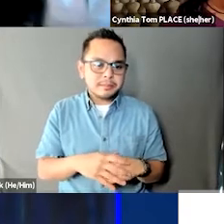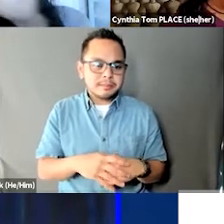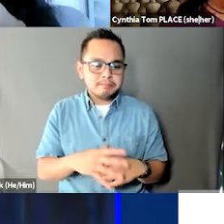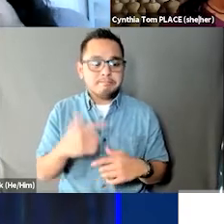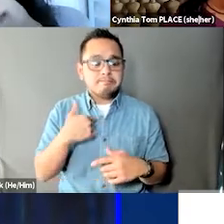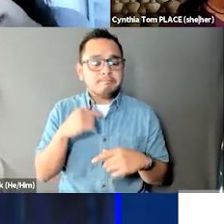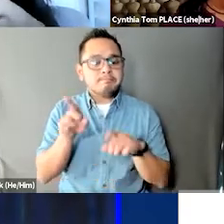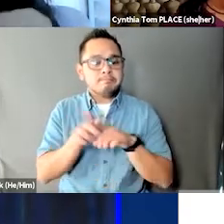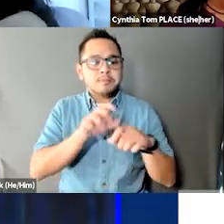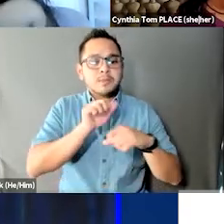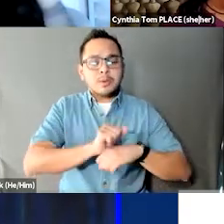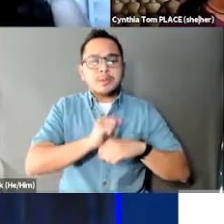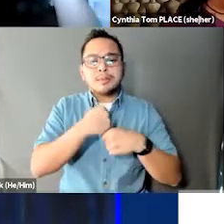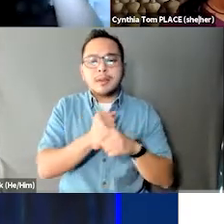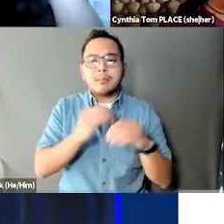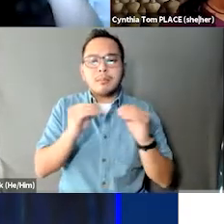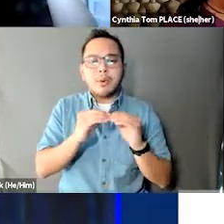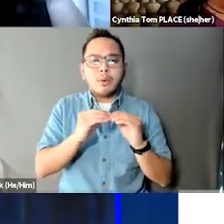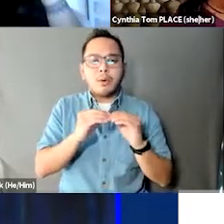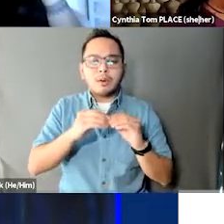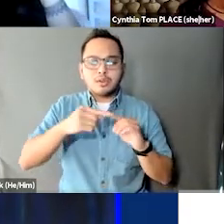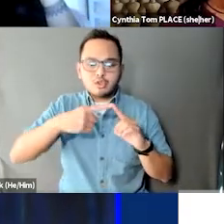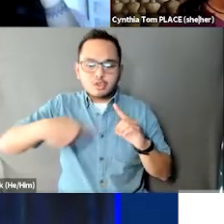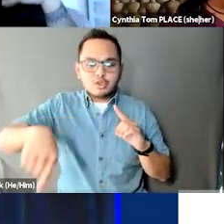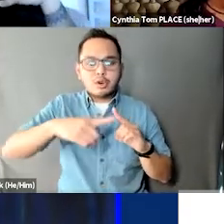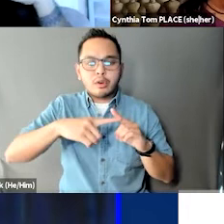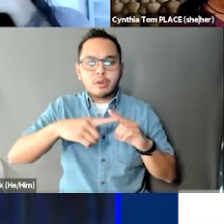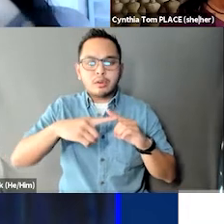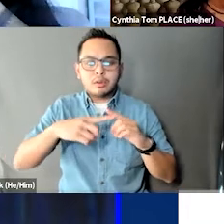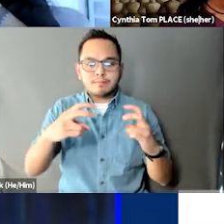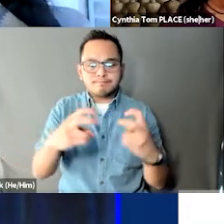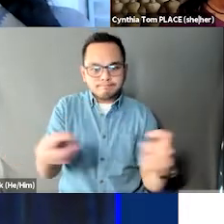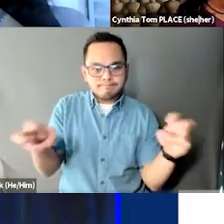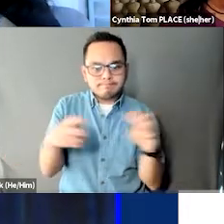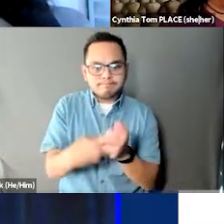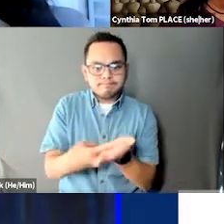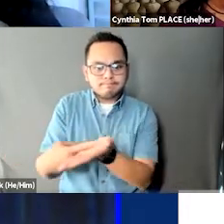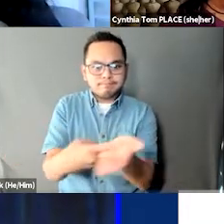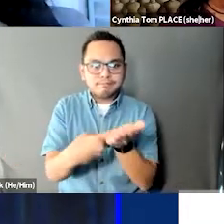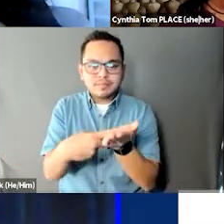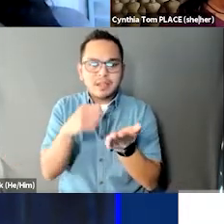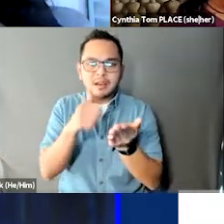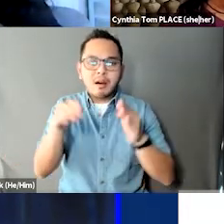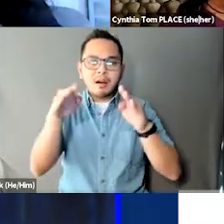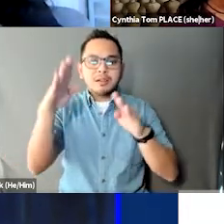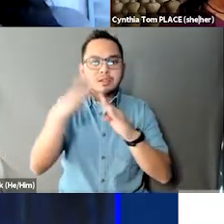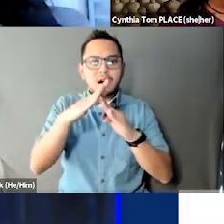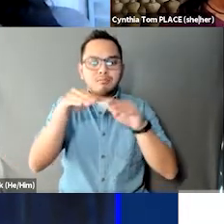create more of a circular framework rather than a hierarchical leadership structure in my department. And each team member